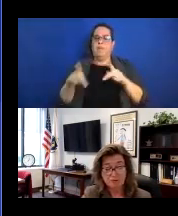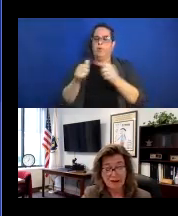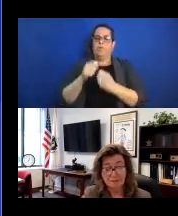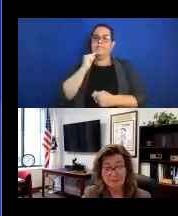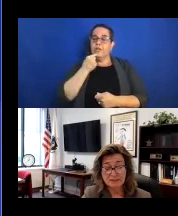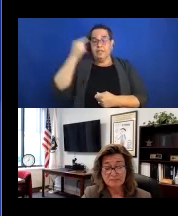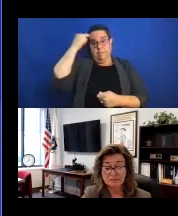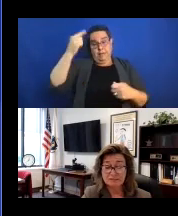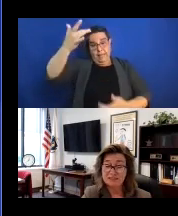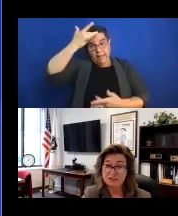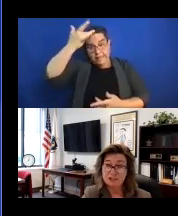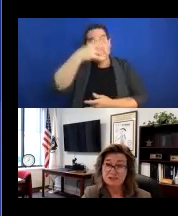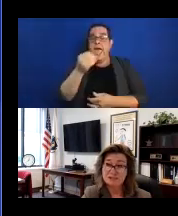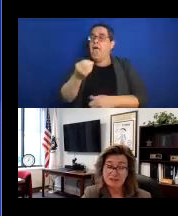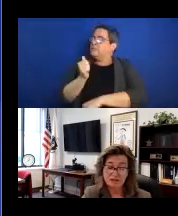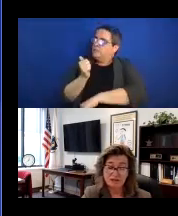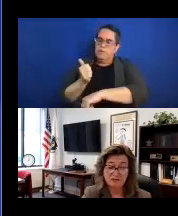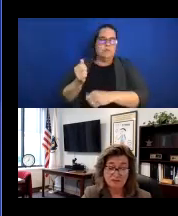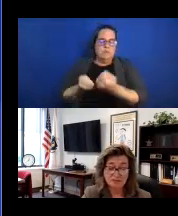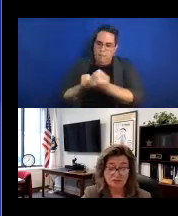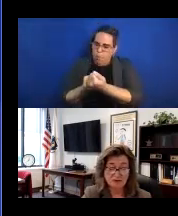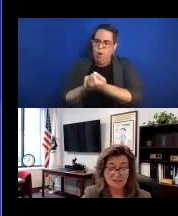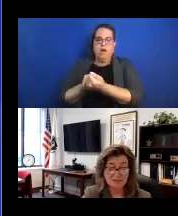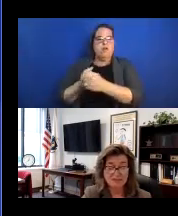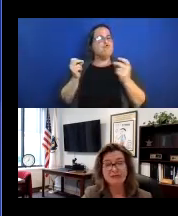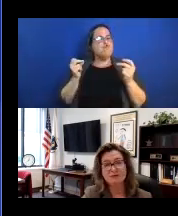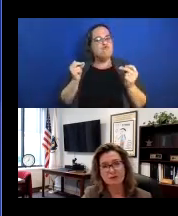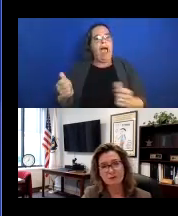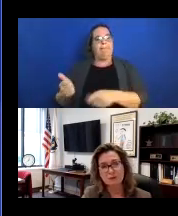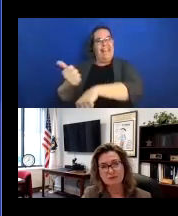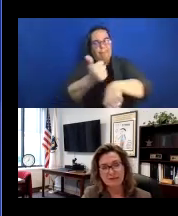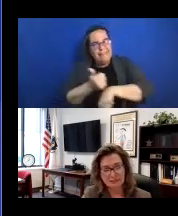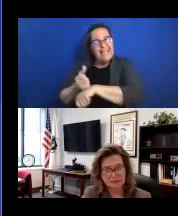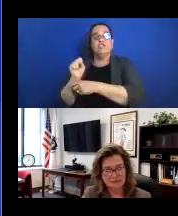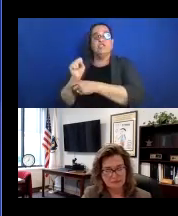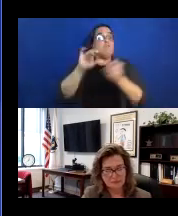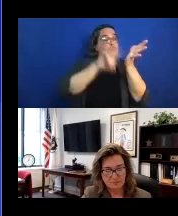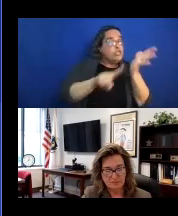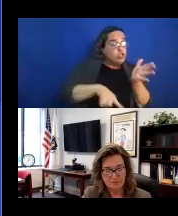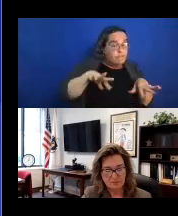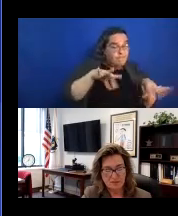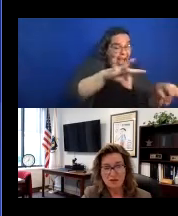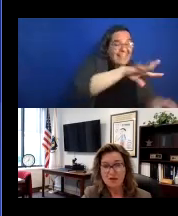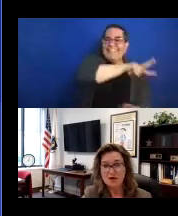support rapid implementation of research findings in real-world settings.